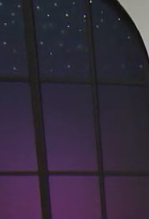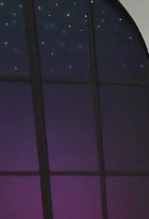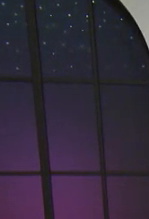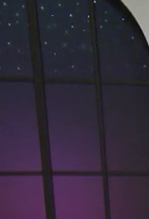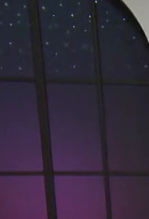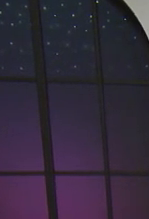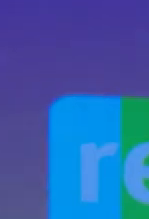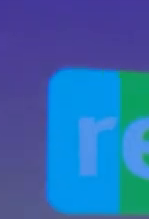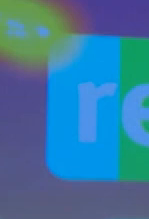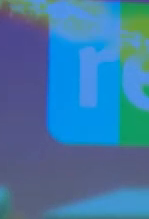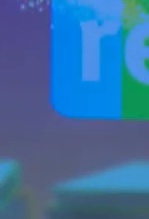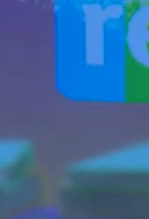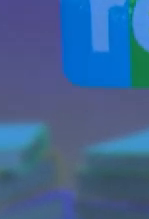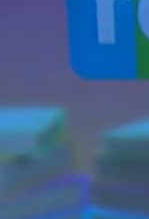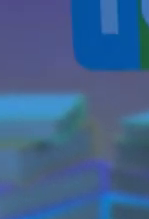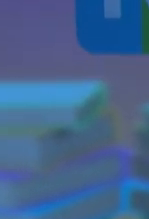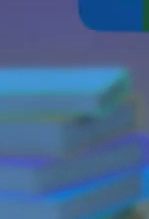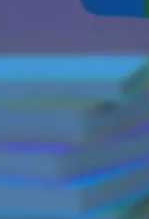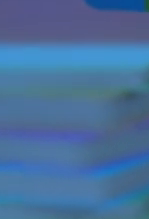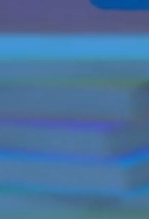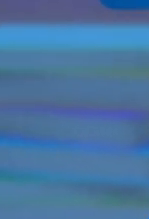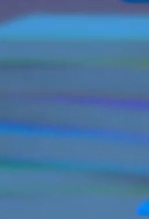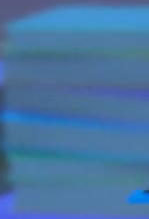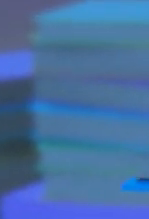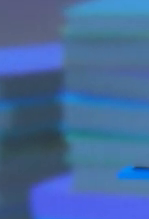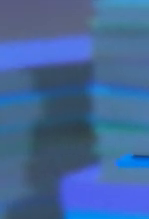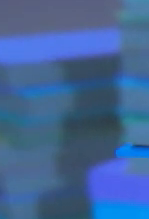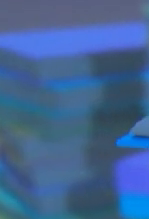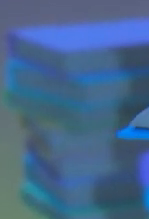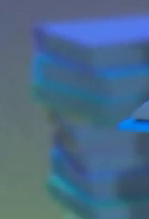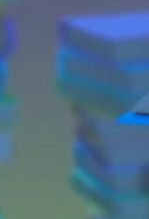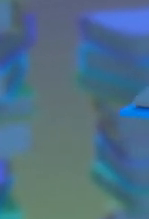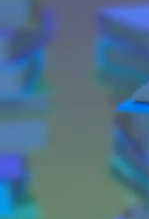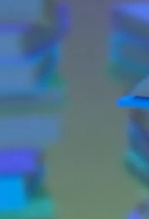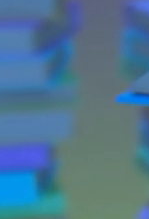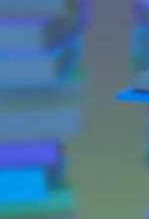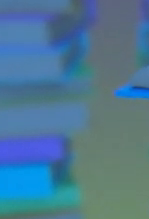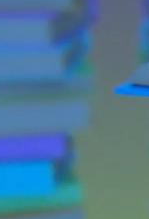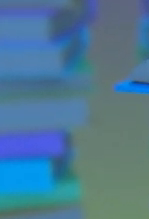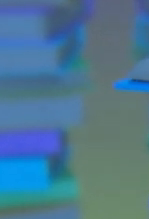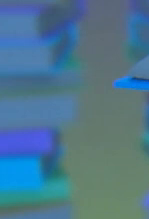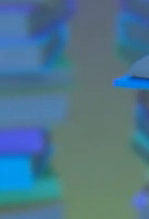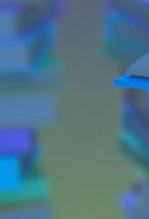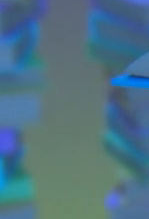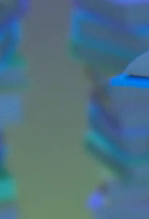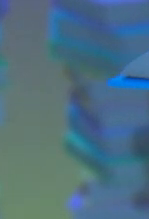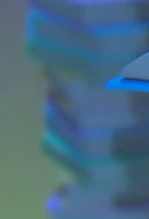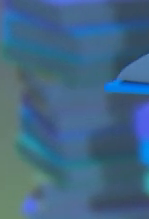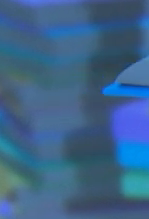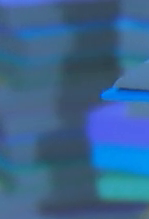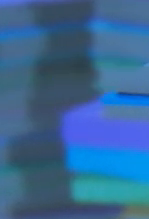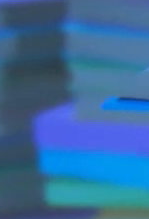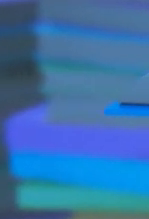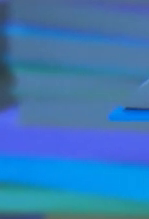another story. Would you like to hear a story about a little bird who flies off into the countryside on an adventure? All